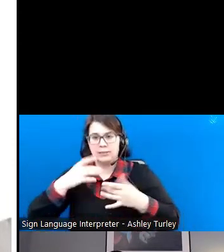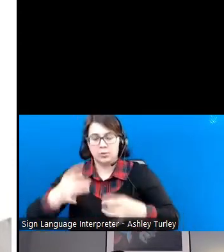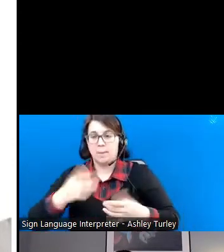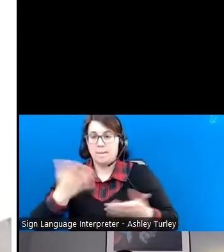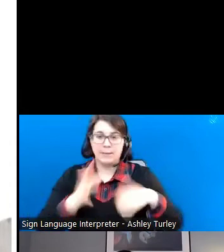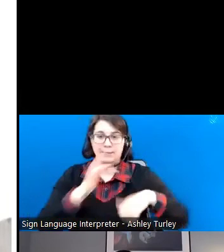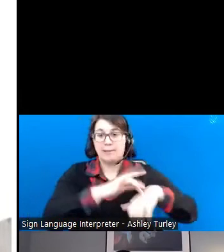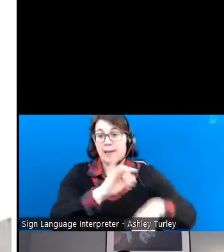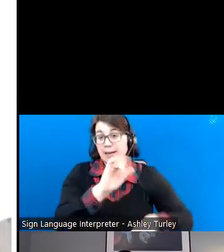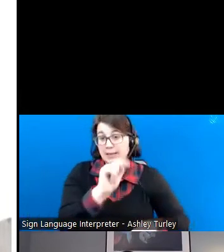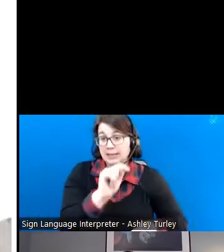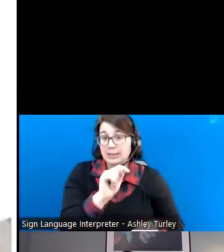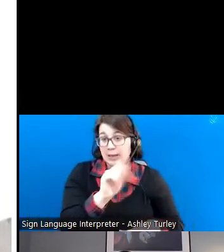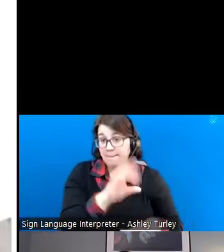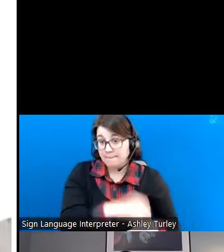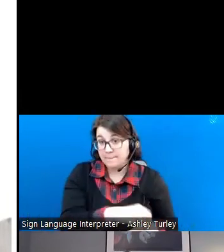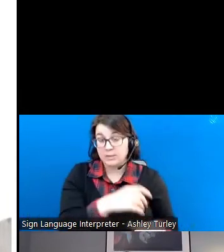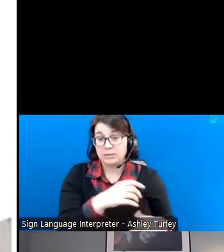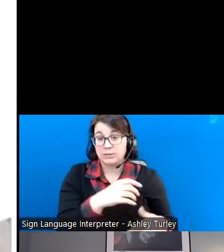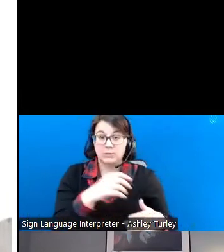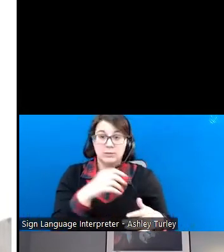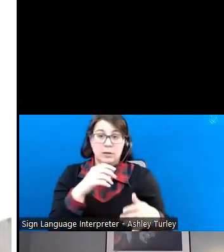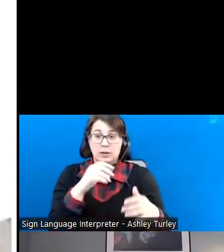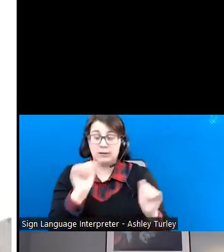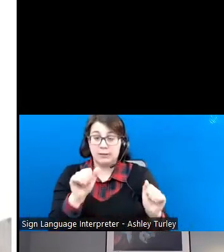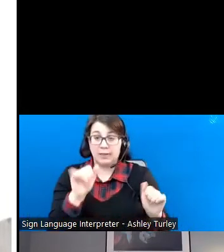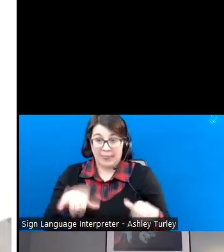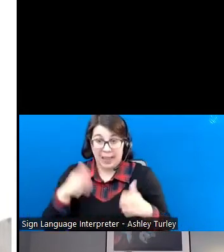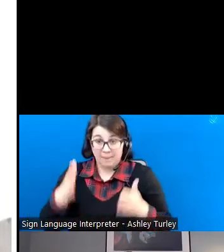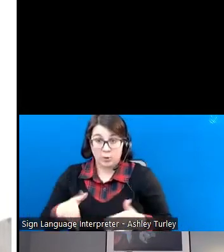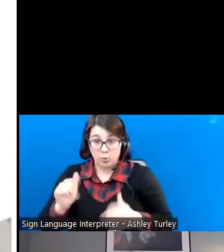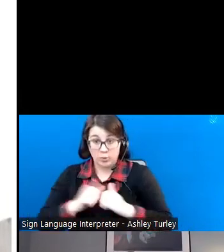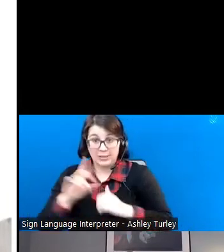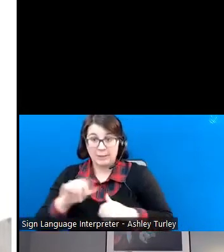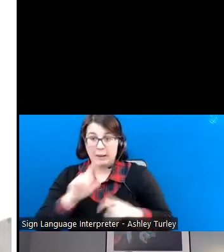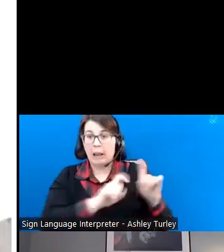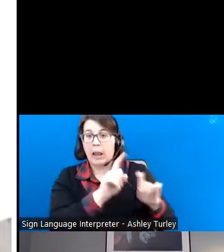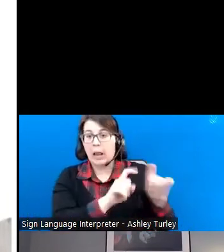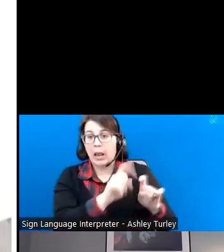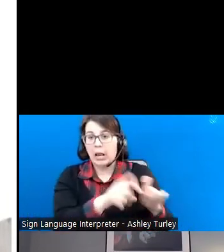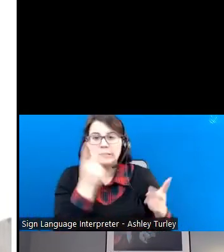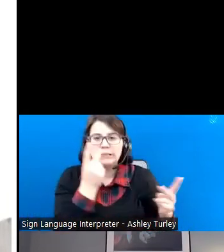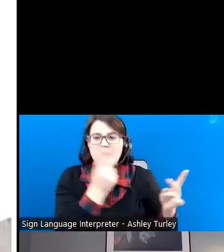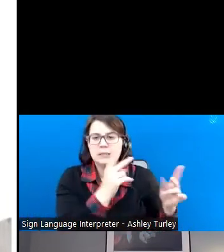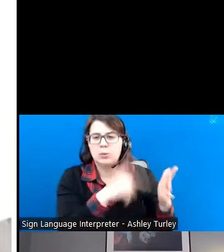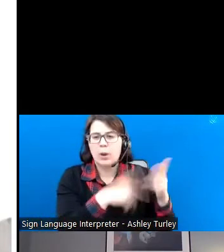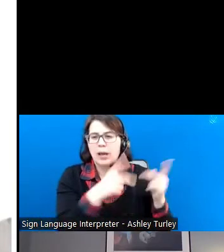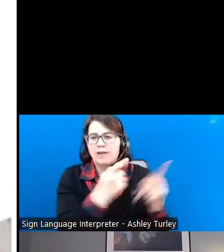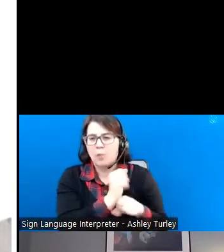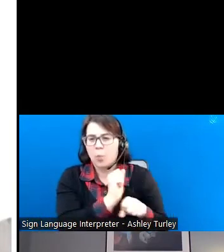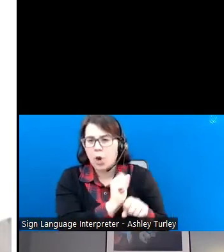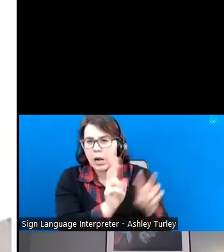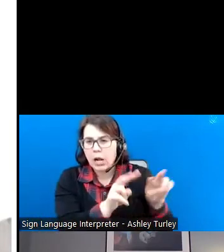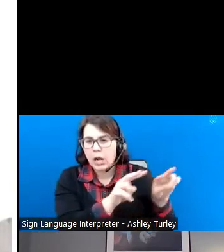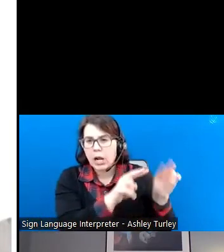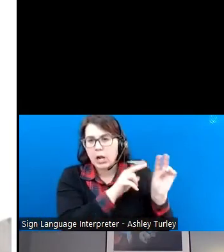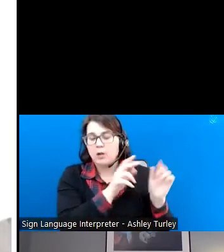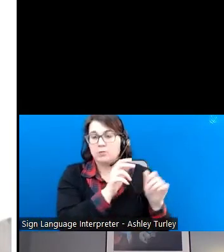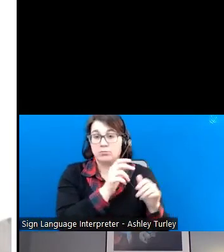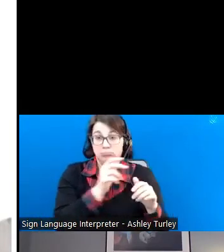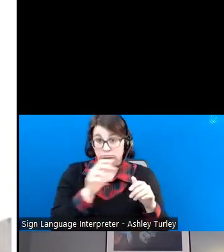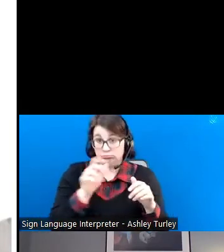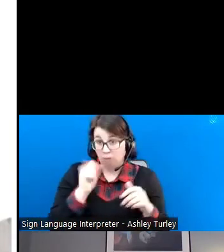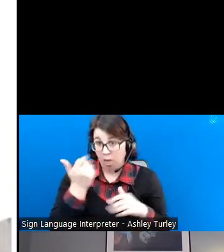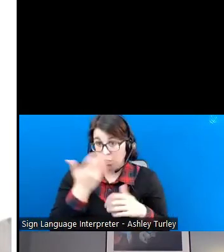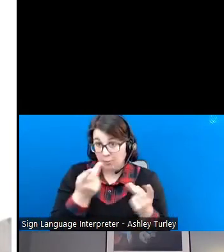something like that. So we can ask questions, the person with disability can ask questions to that site, we can see the work that's there. And one of the neat things we're able to do as well, a lot of our sites